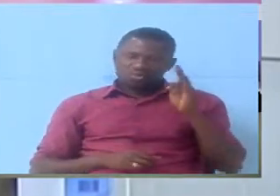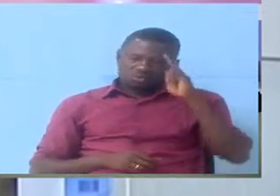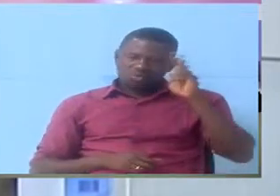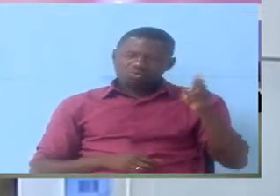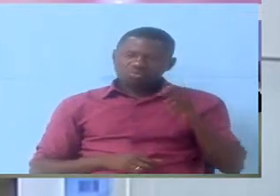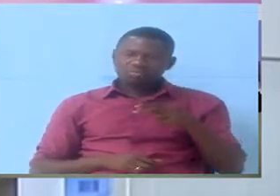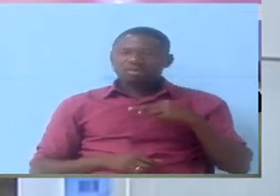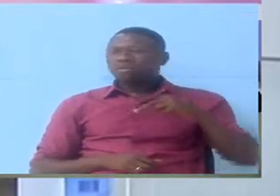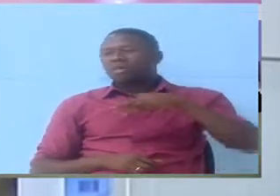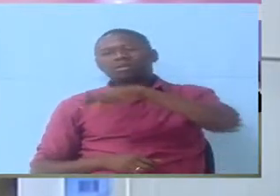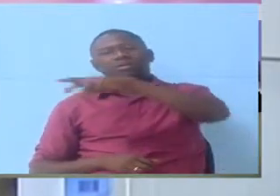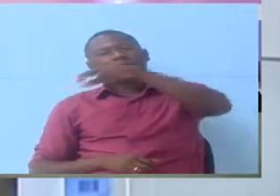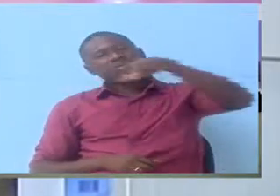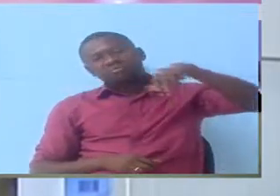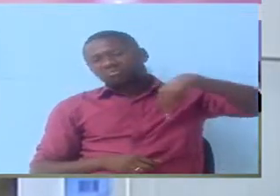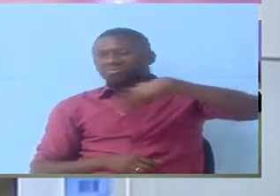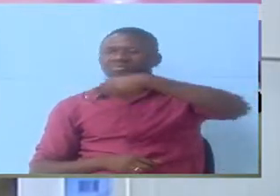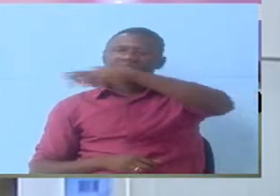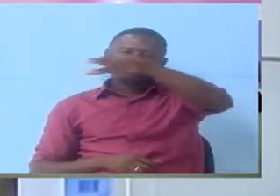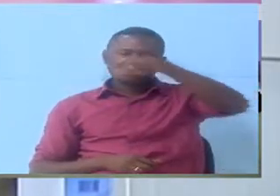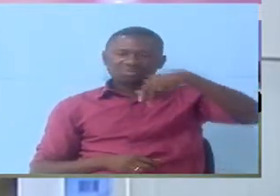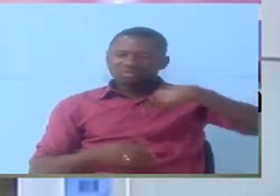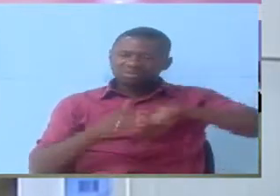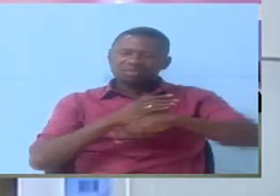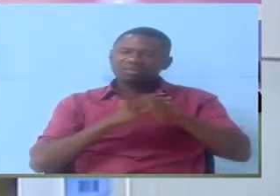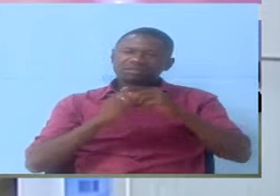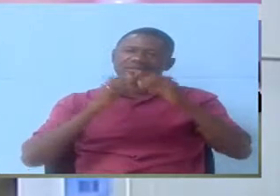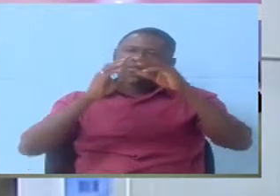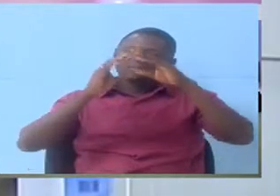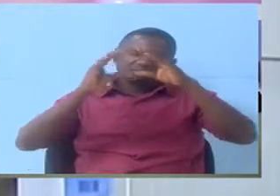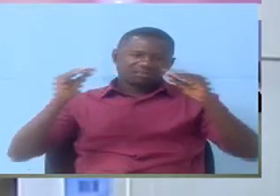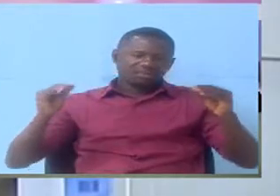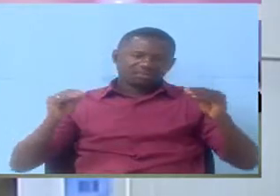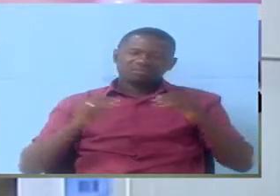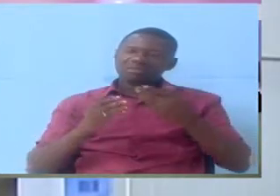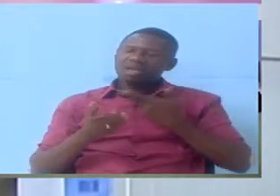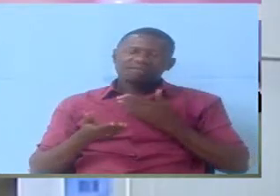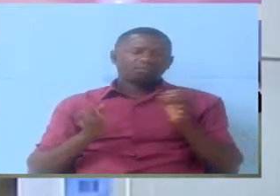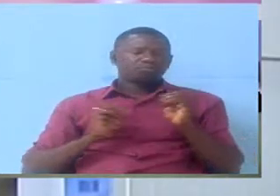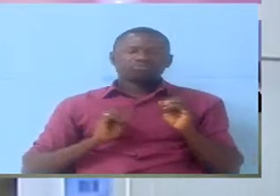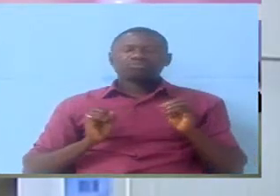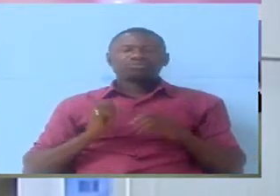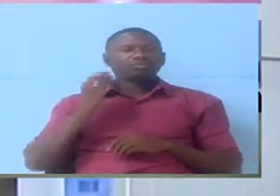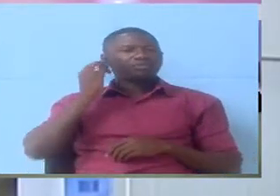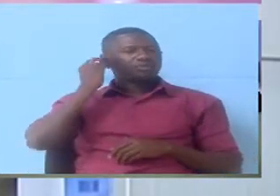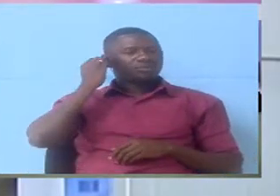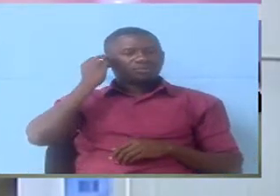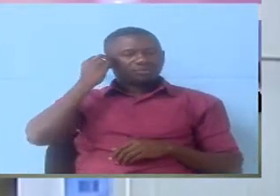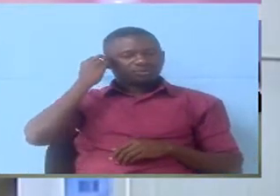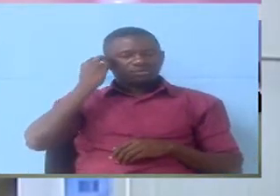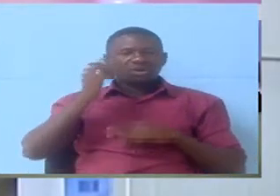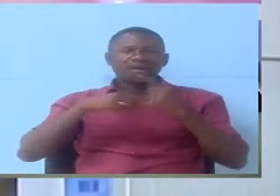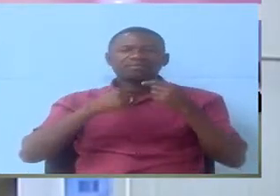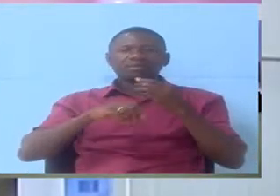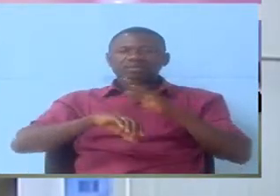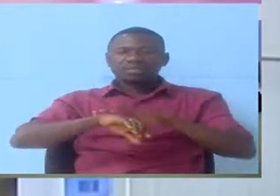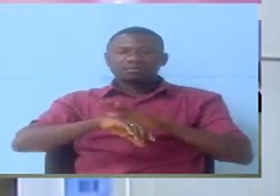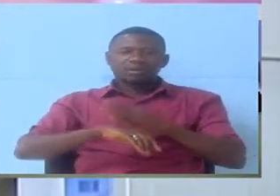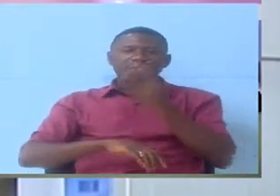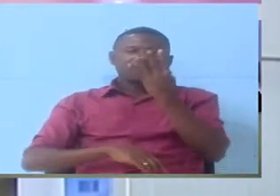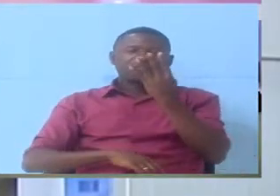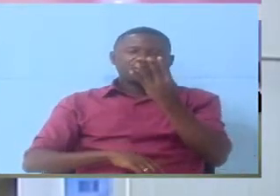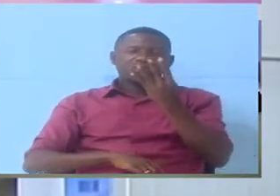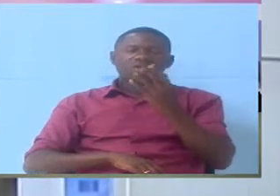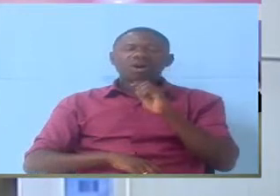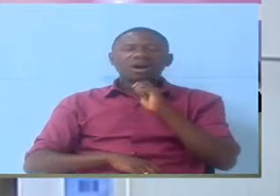the building. I had no office. So sub 4 o'clock, I jumped